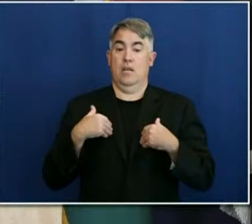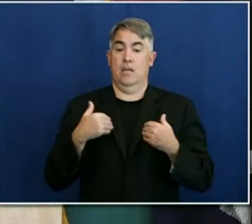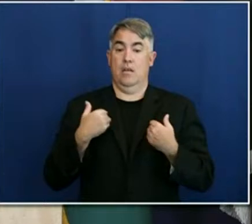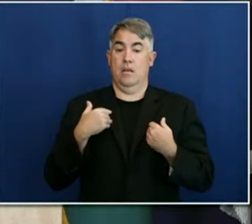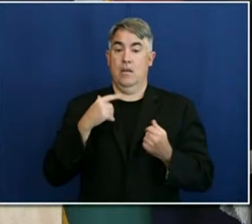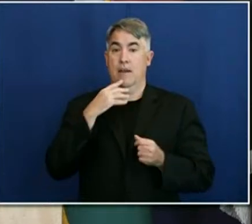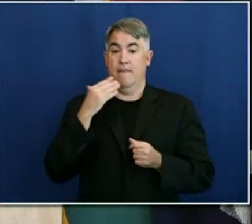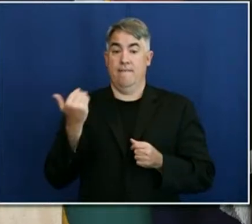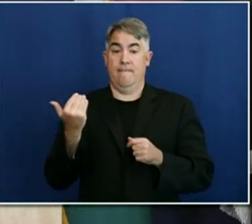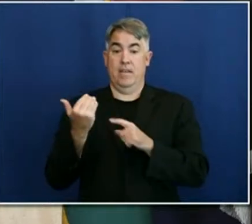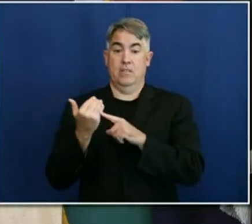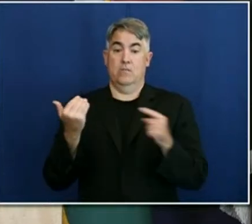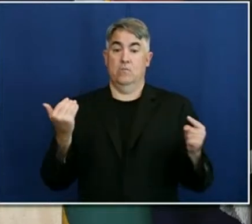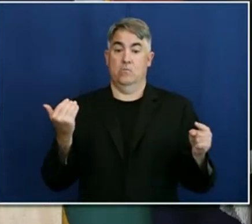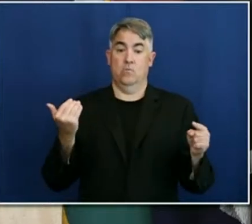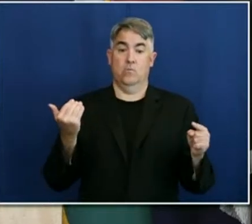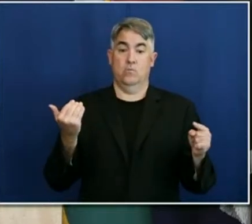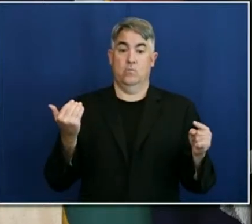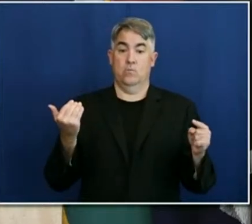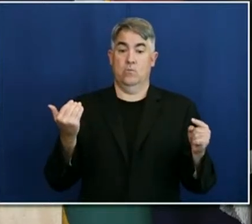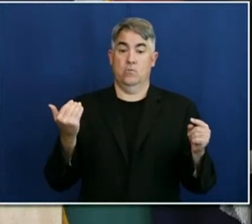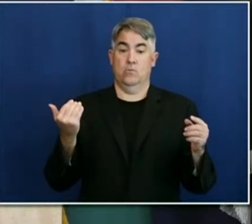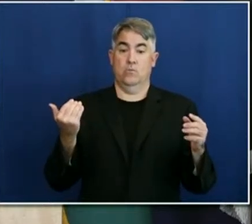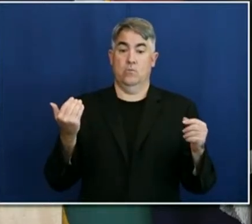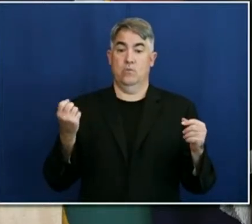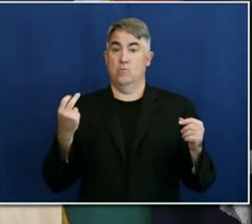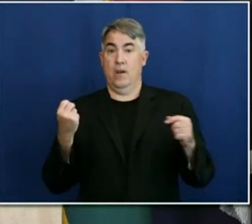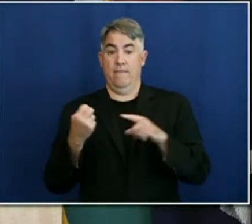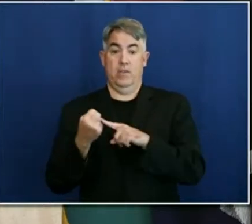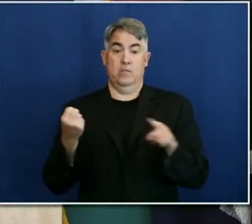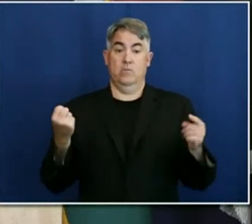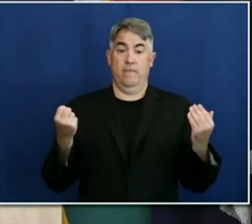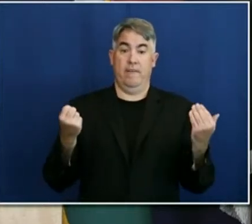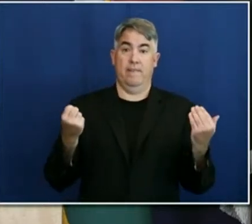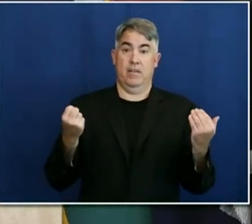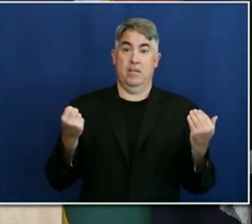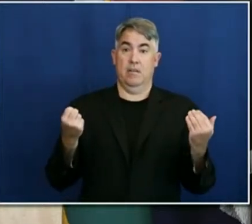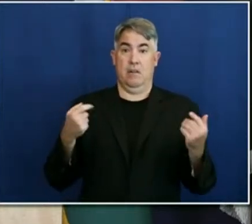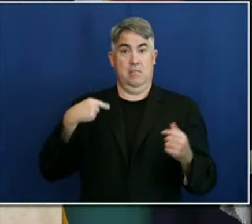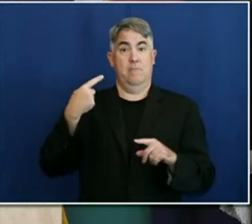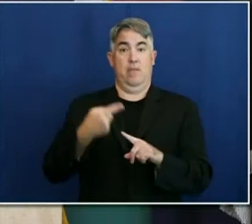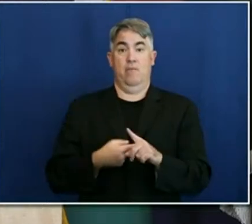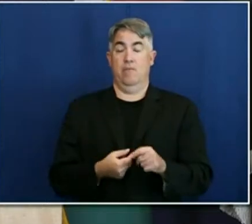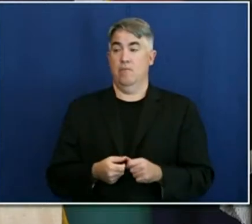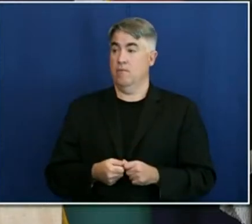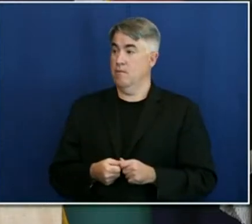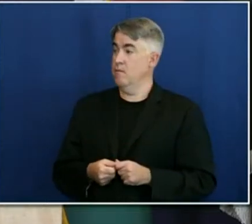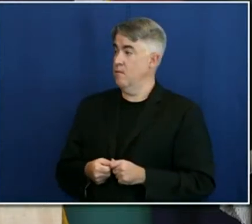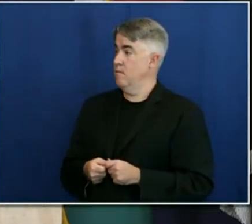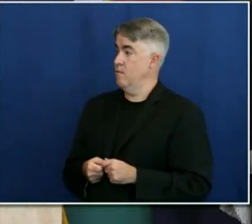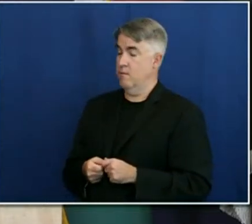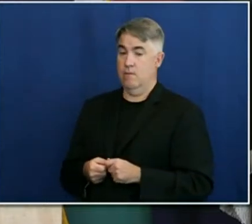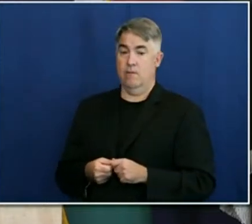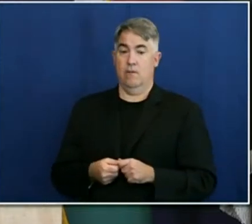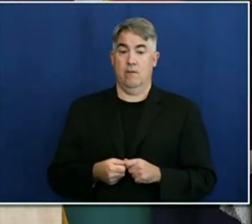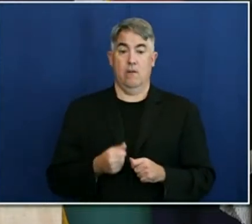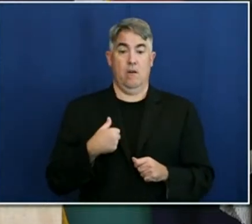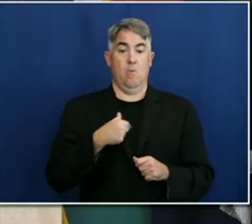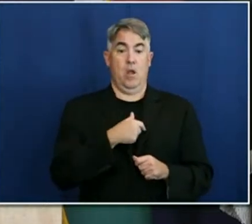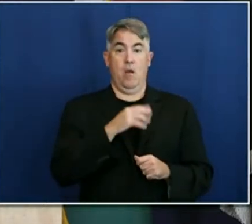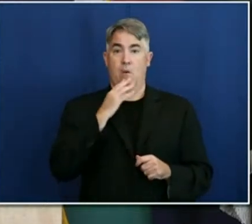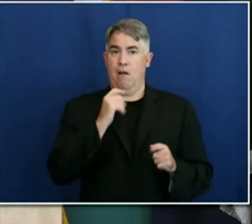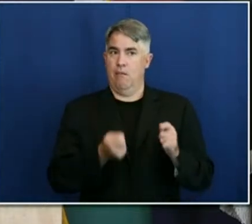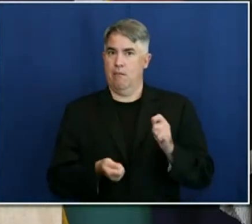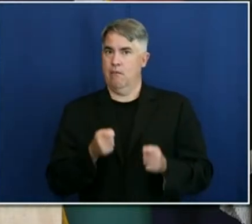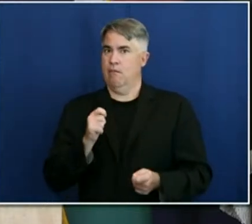So our strategies will continue, and we will modify and react to